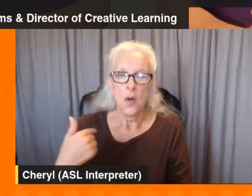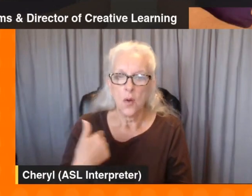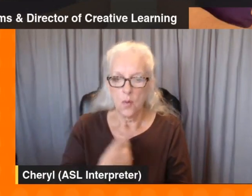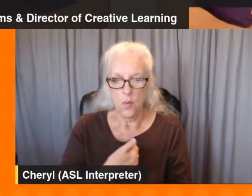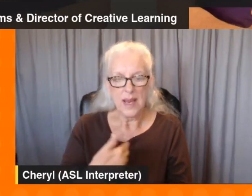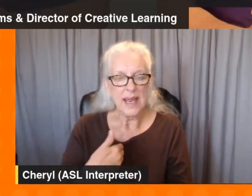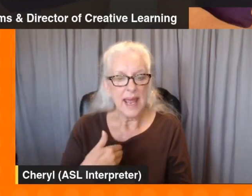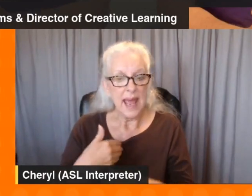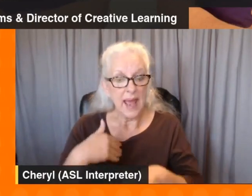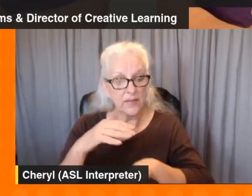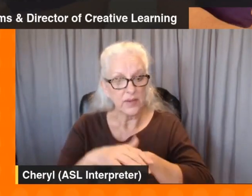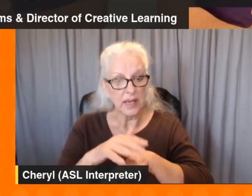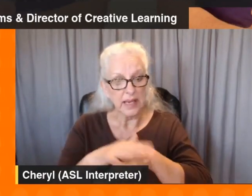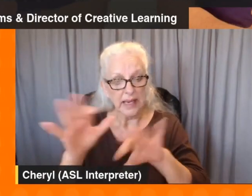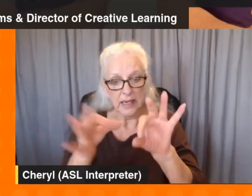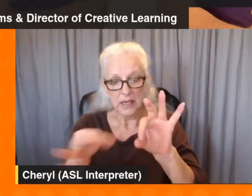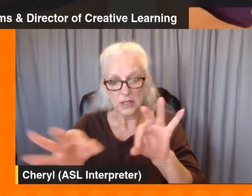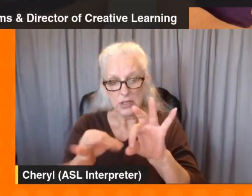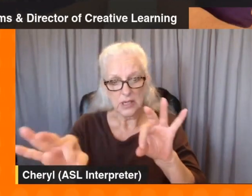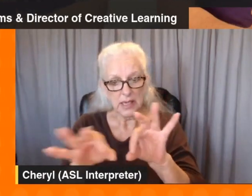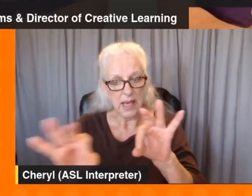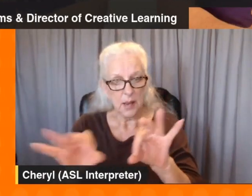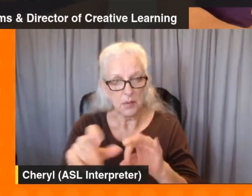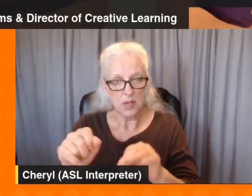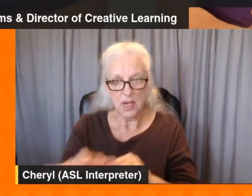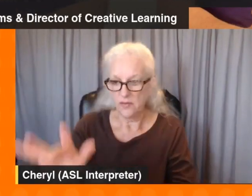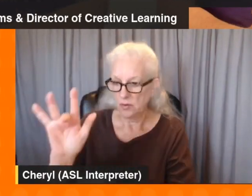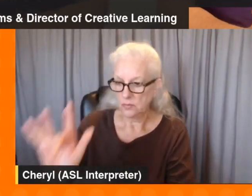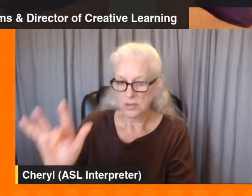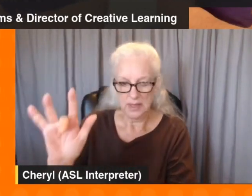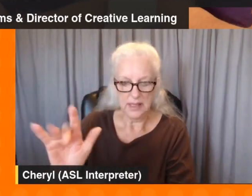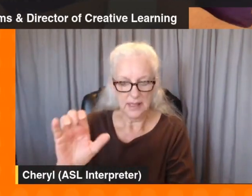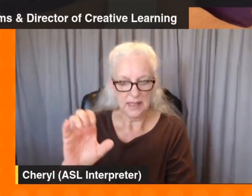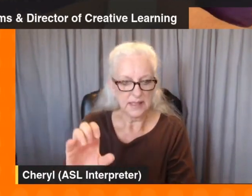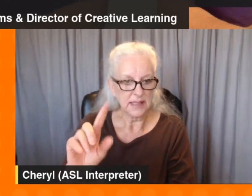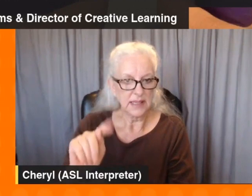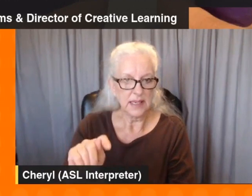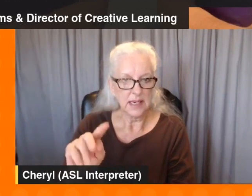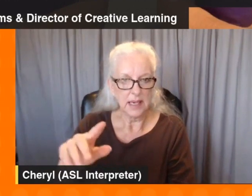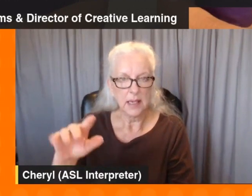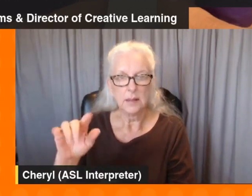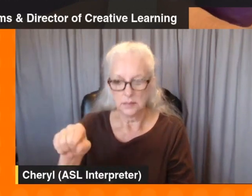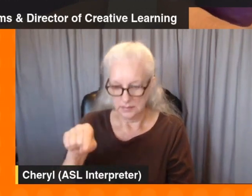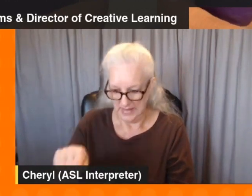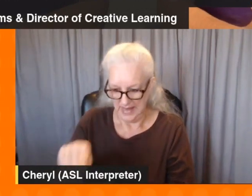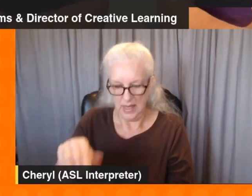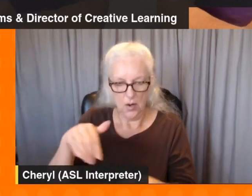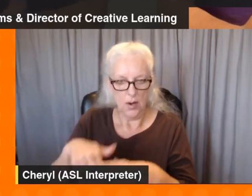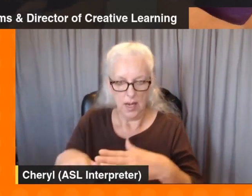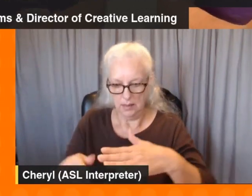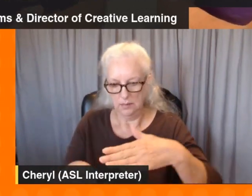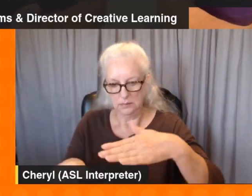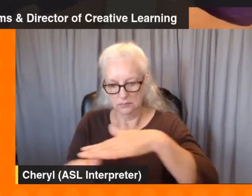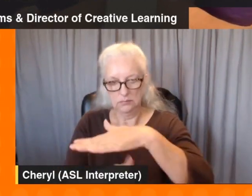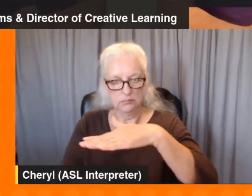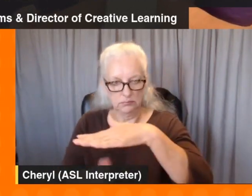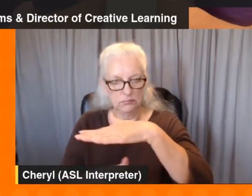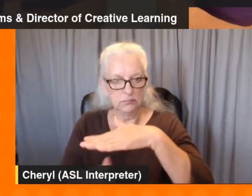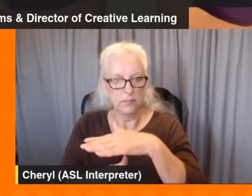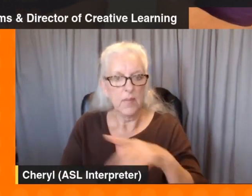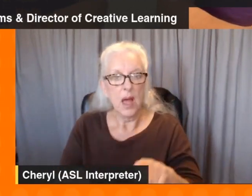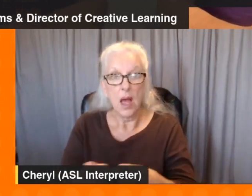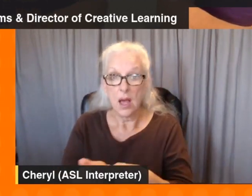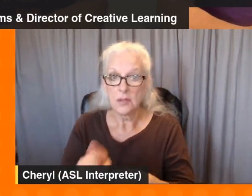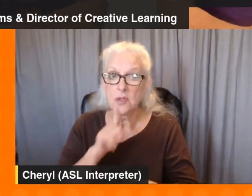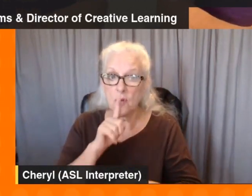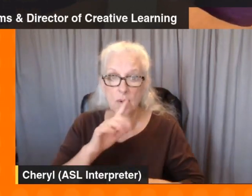available on Hopin anytime just by clicking the CC button at the bottom of the viewing screen. We're also very excited